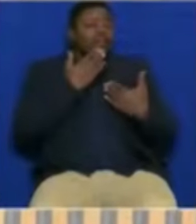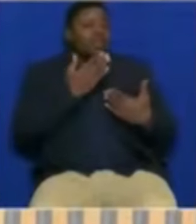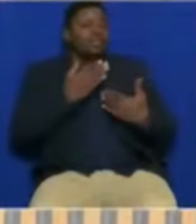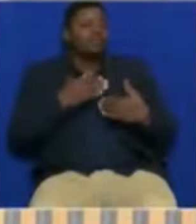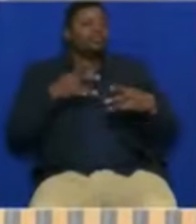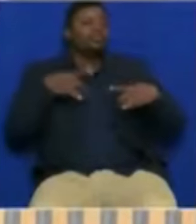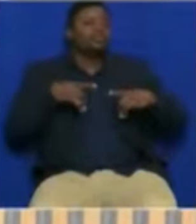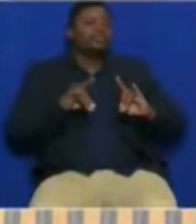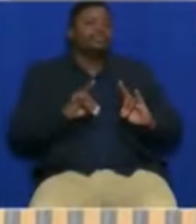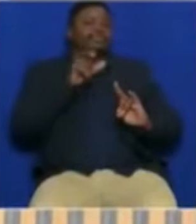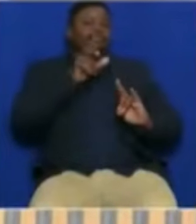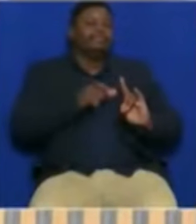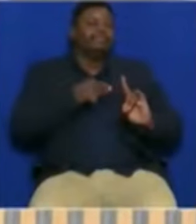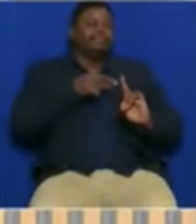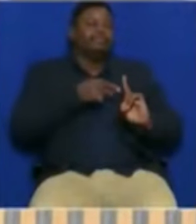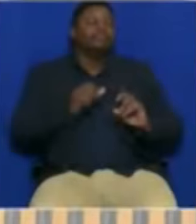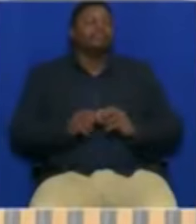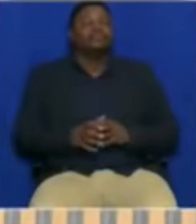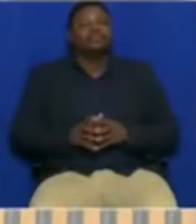Commissioner,